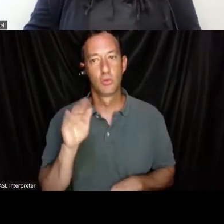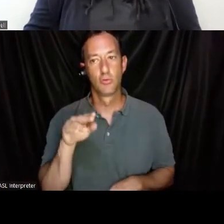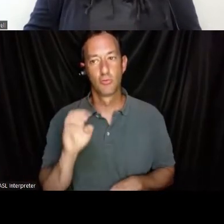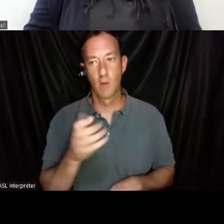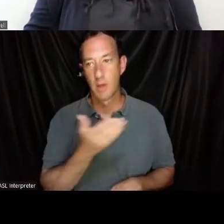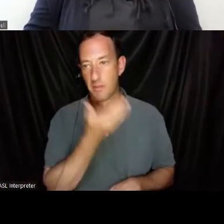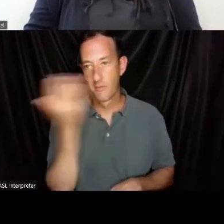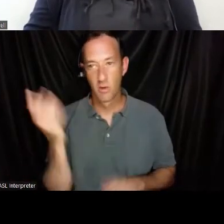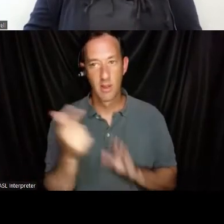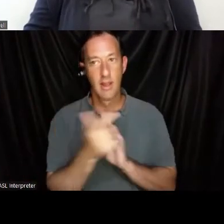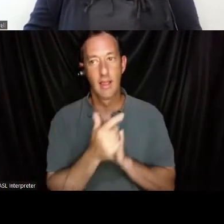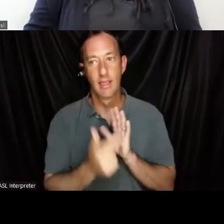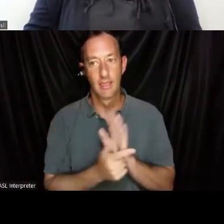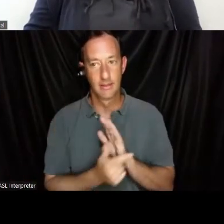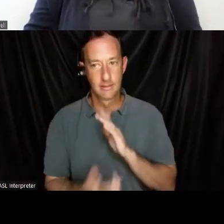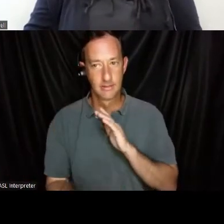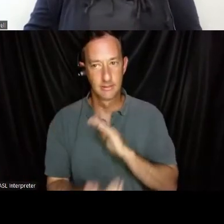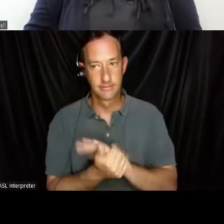addendum.